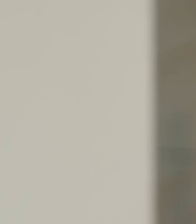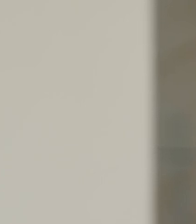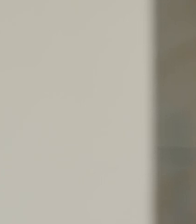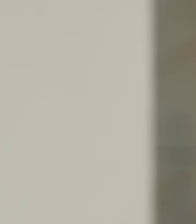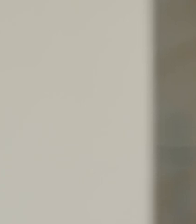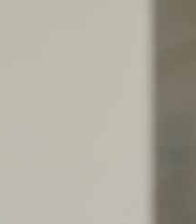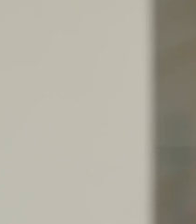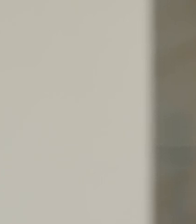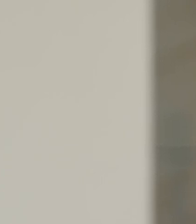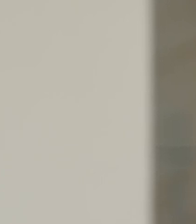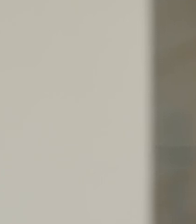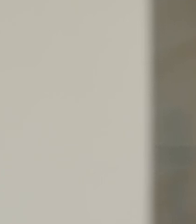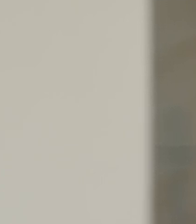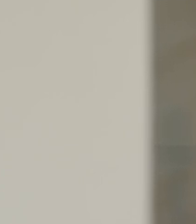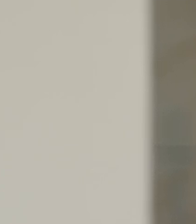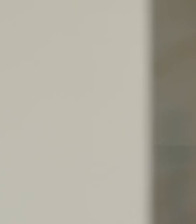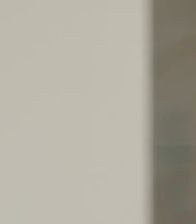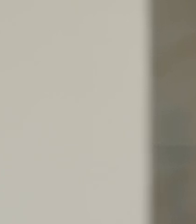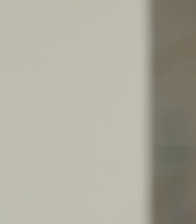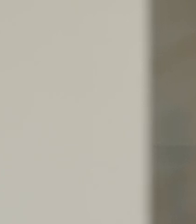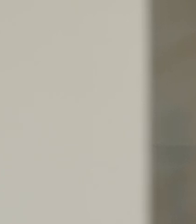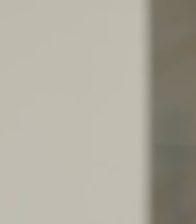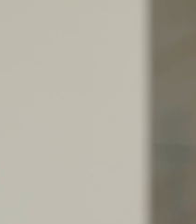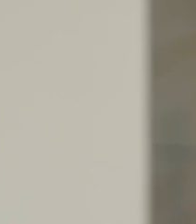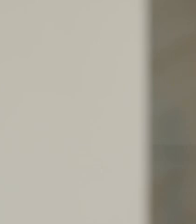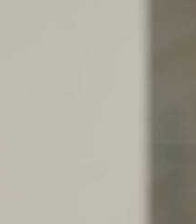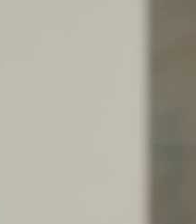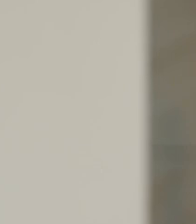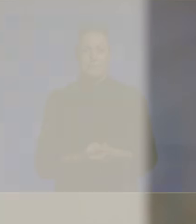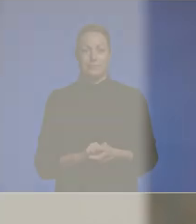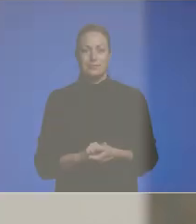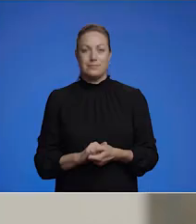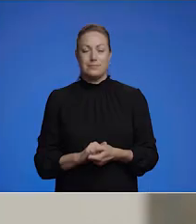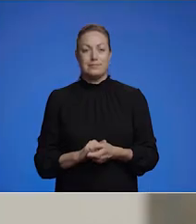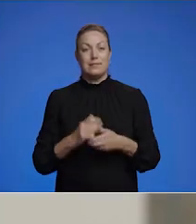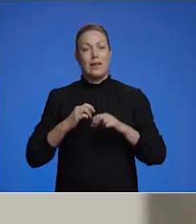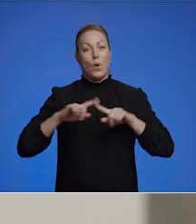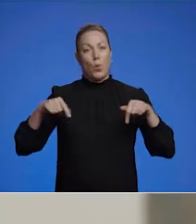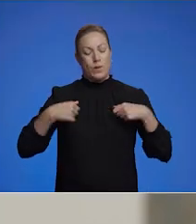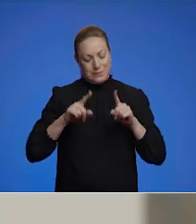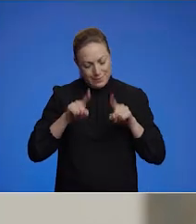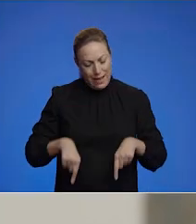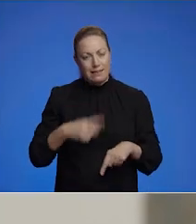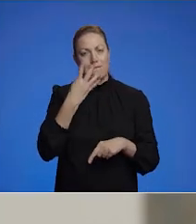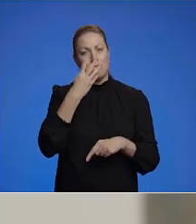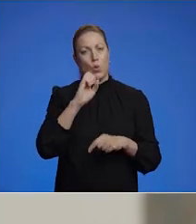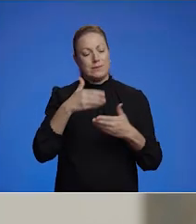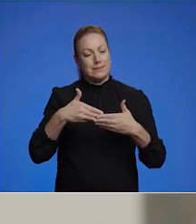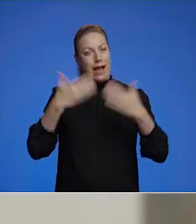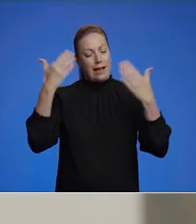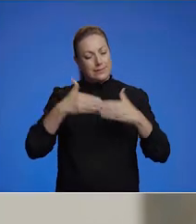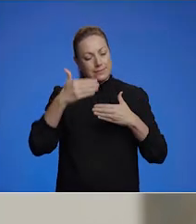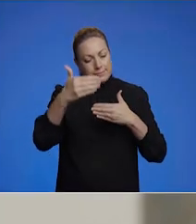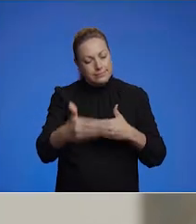the resurrection of the body, and life everlasting. Amen. As we begin these 40 days, let